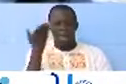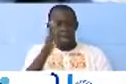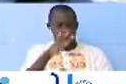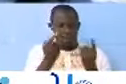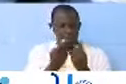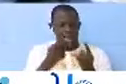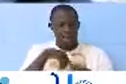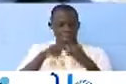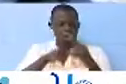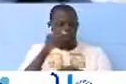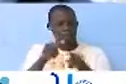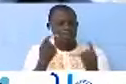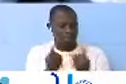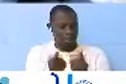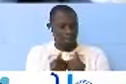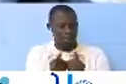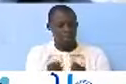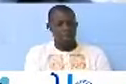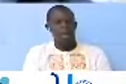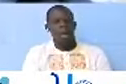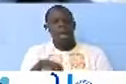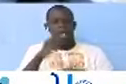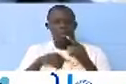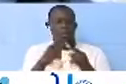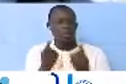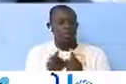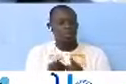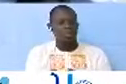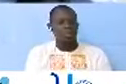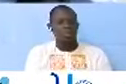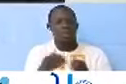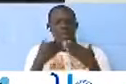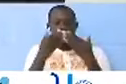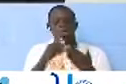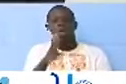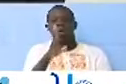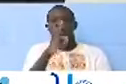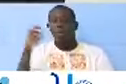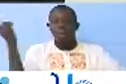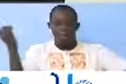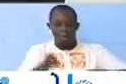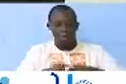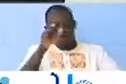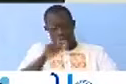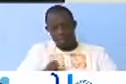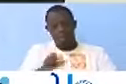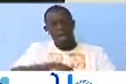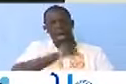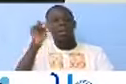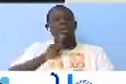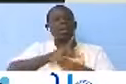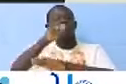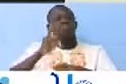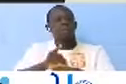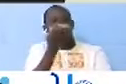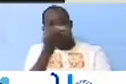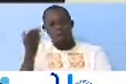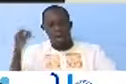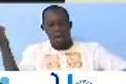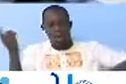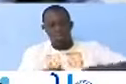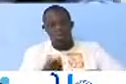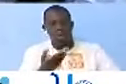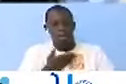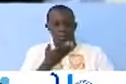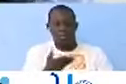it. So Okono, in that, can you tell us who beat him and where he was beaten? Is that phone on your Jumale Alibandu ya